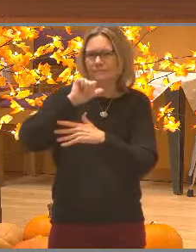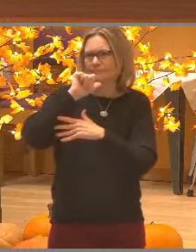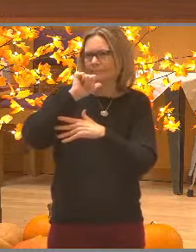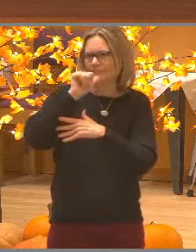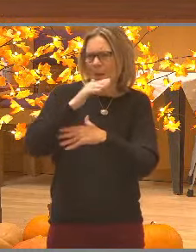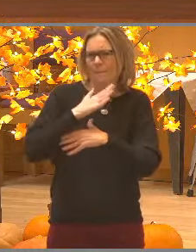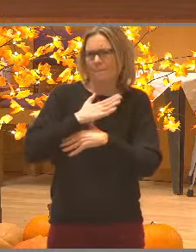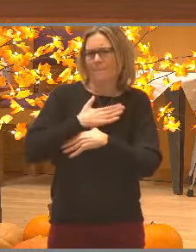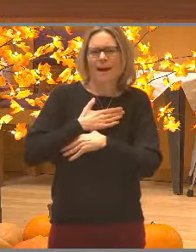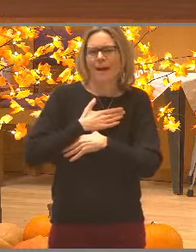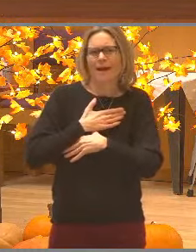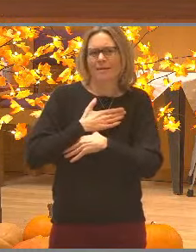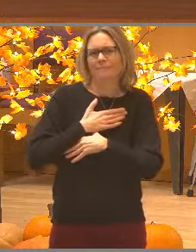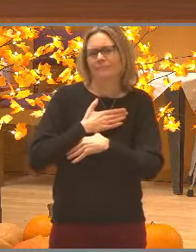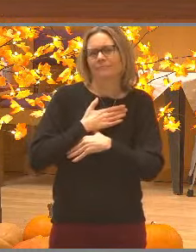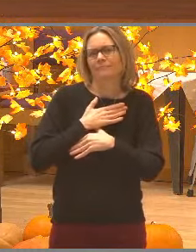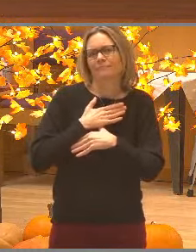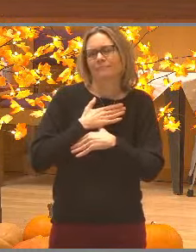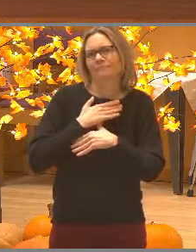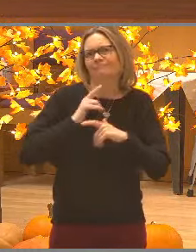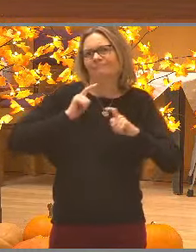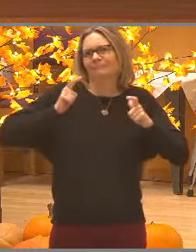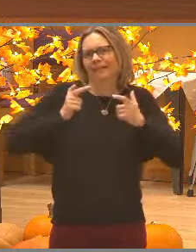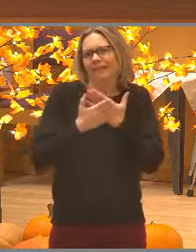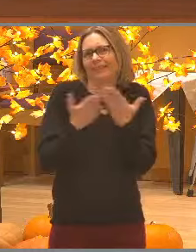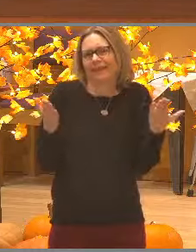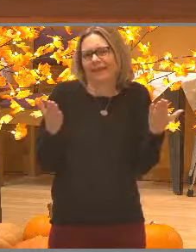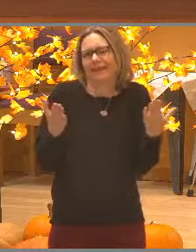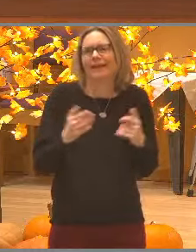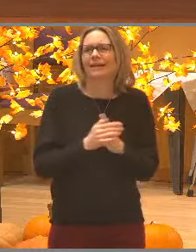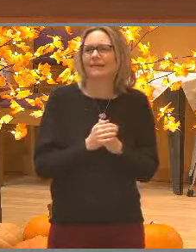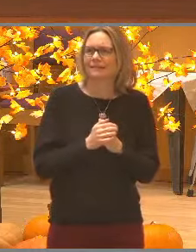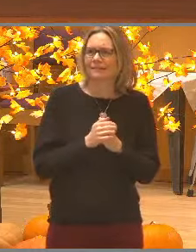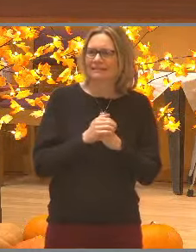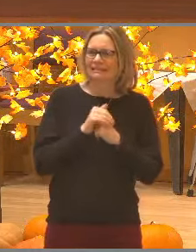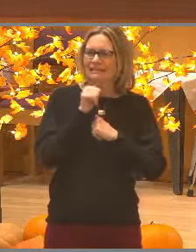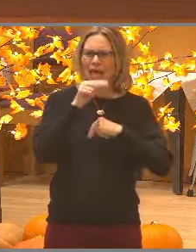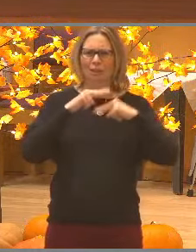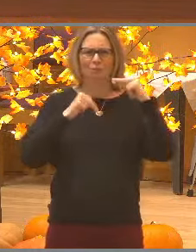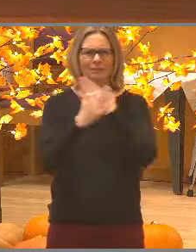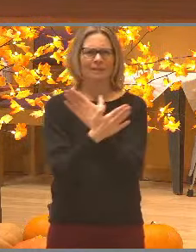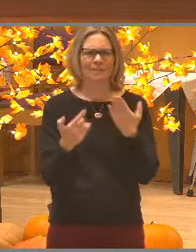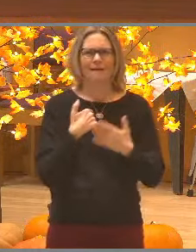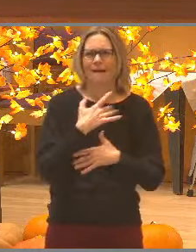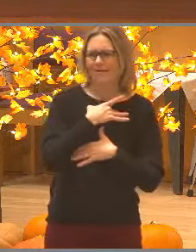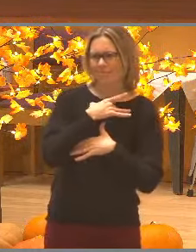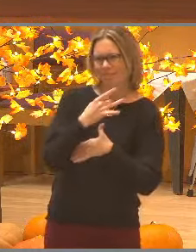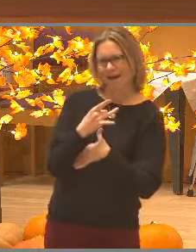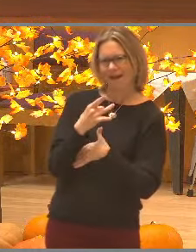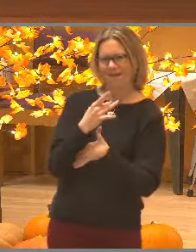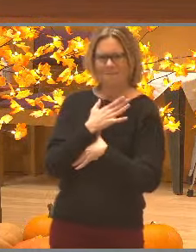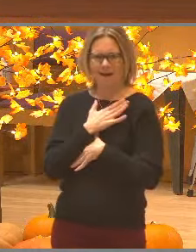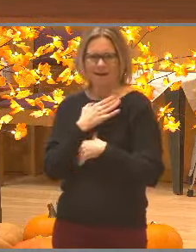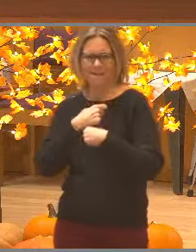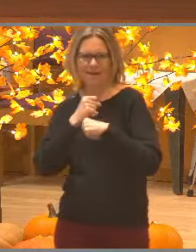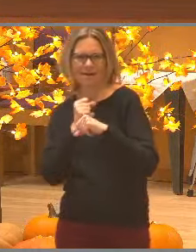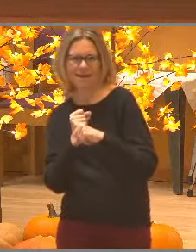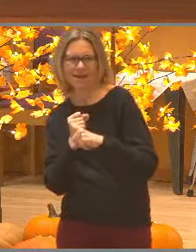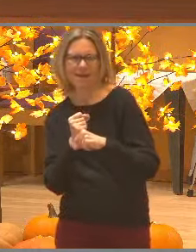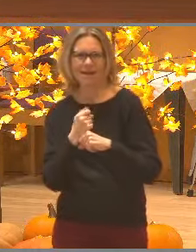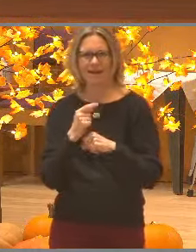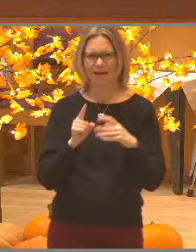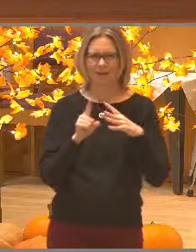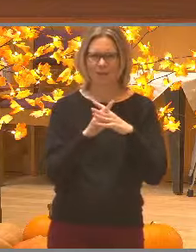my enterprise. It is not to build something that I like and I come because it's what I want.